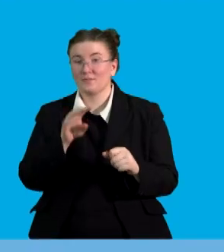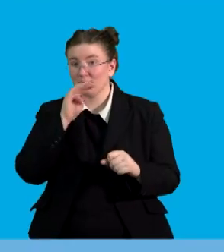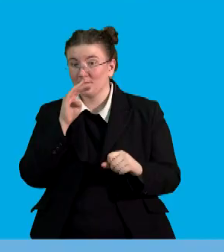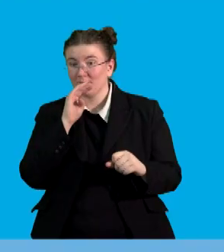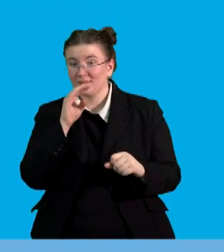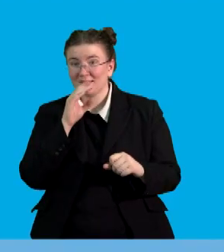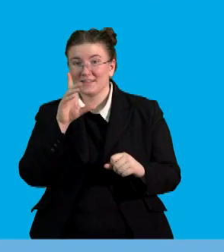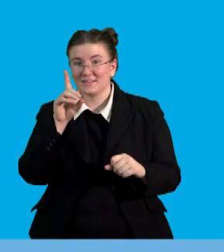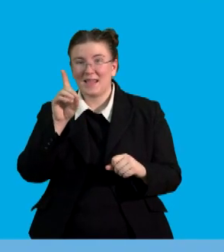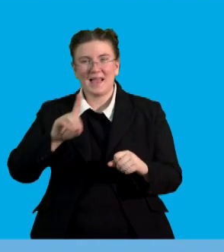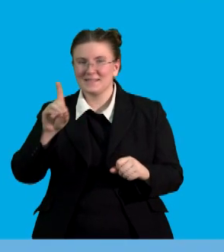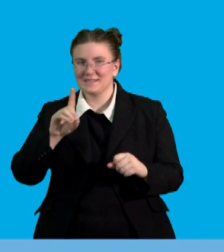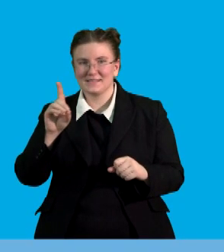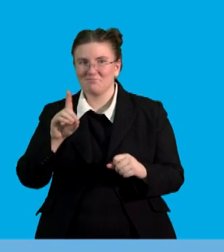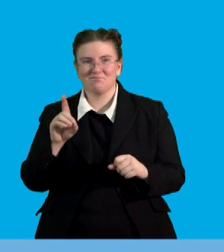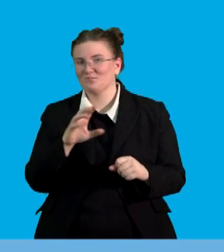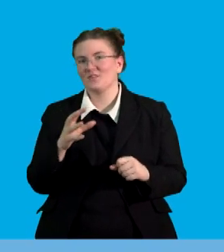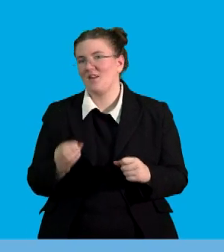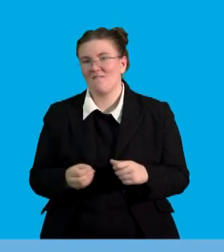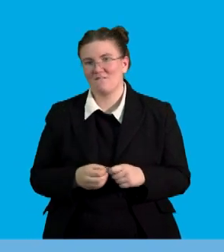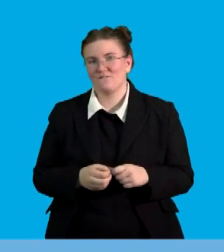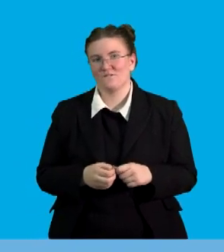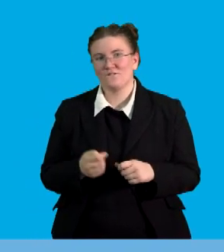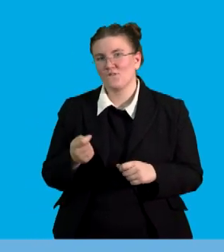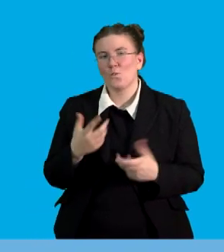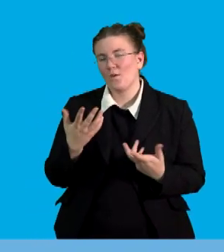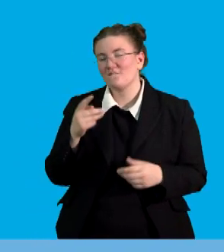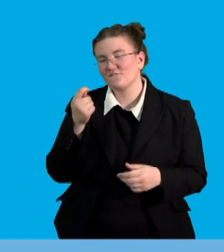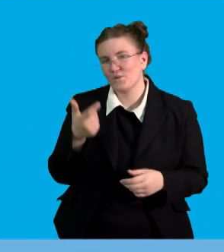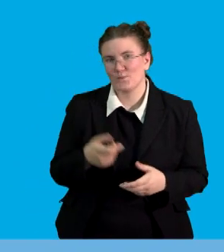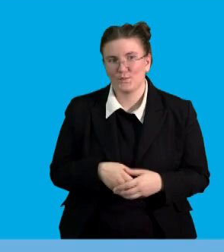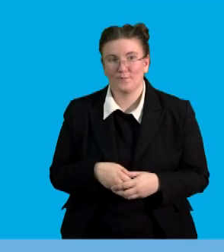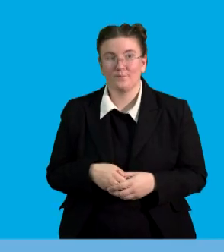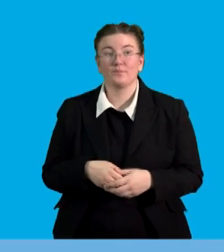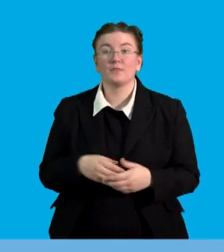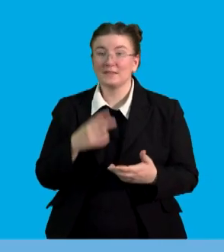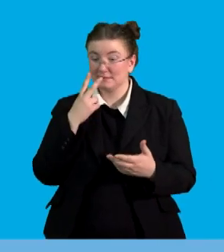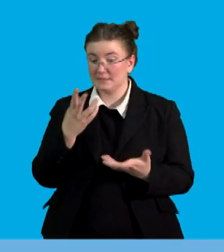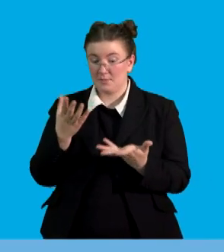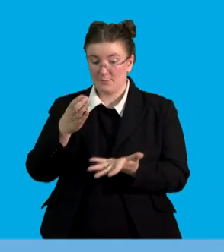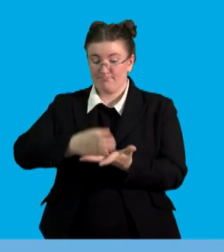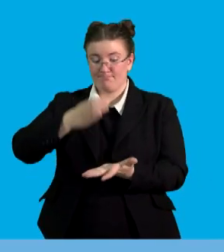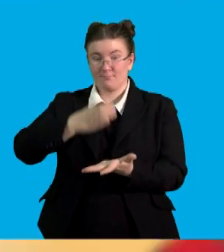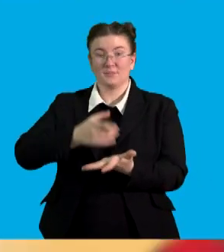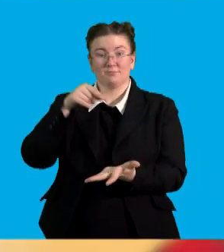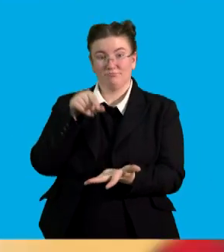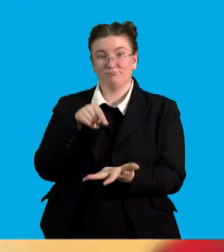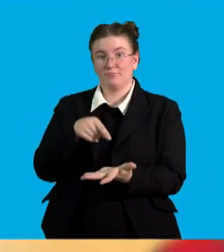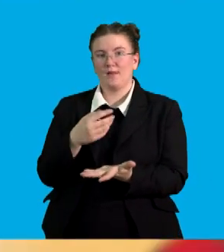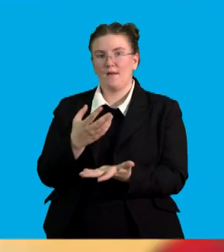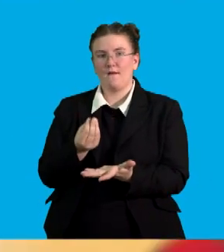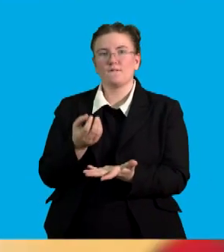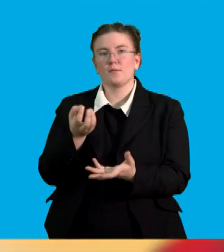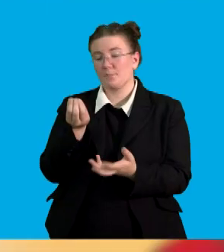Now, this means they contain a small number of particles in a large volume. So whenever you have a certain container, we have a